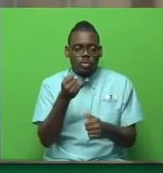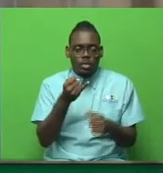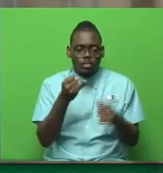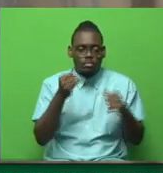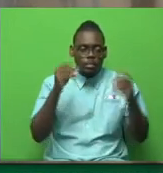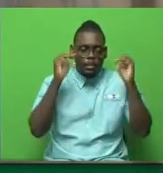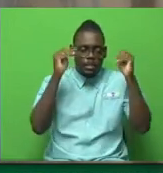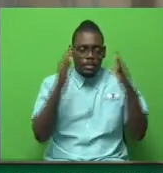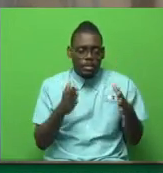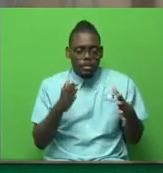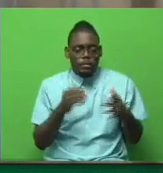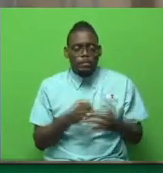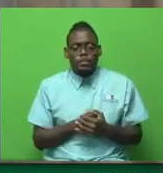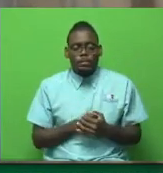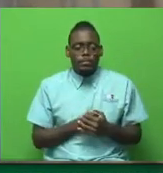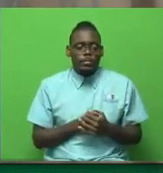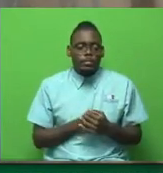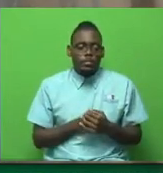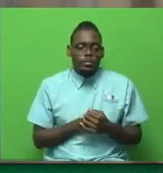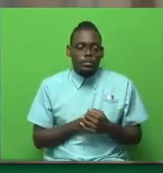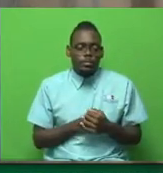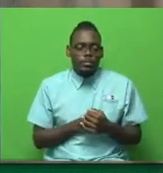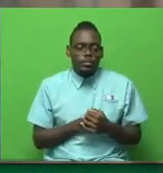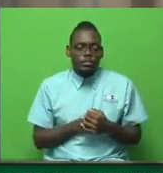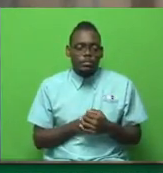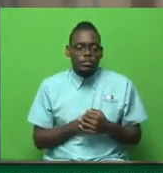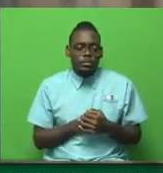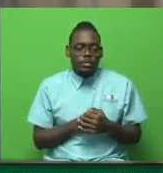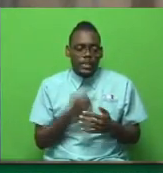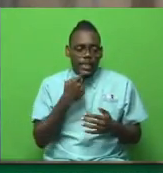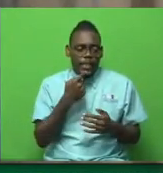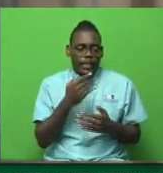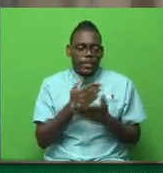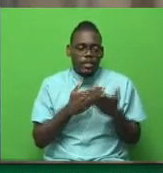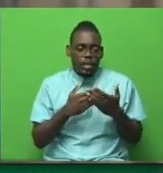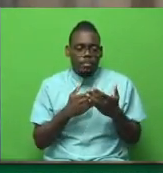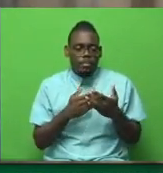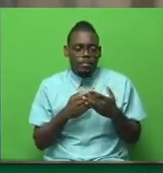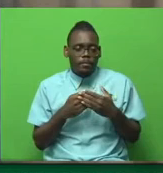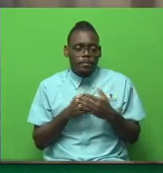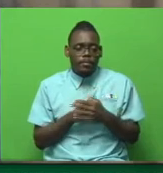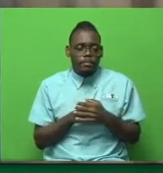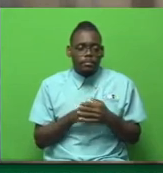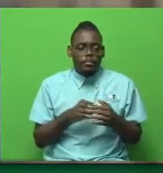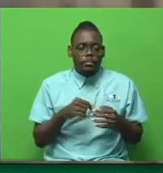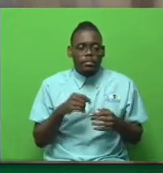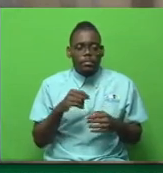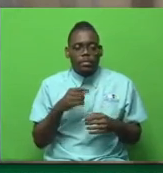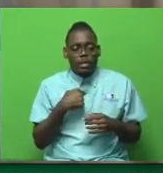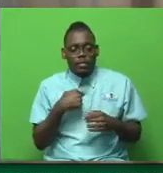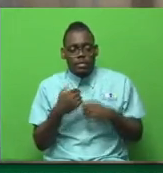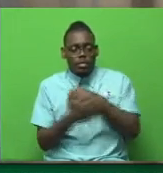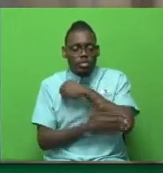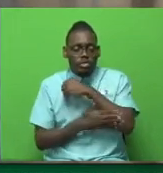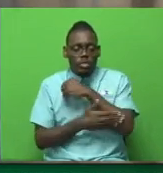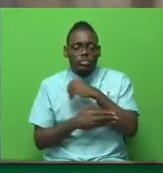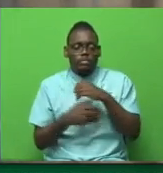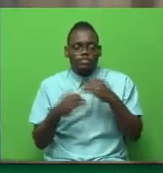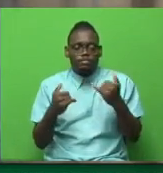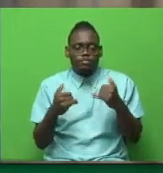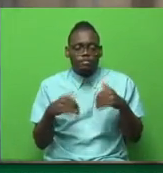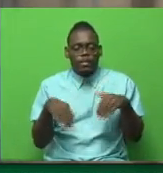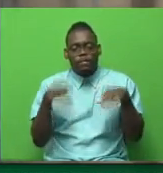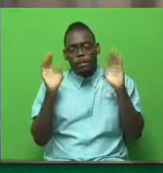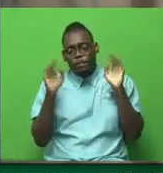told him that the country should abandon oil and gas production well I have no that is completely unbelievable Madam speaker